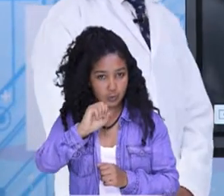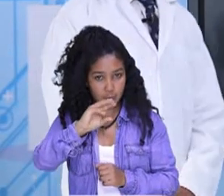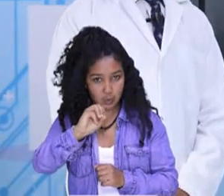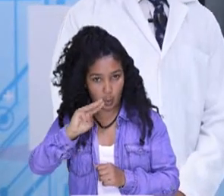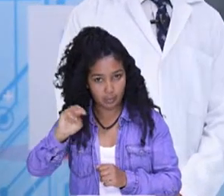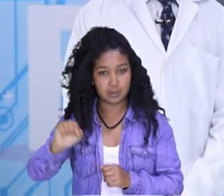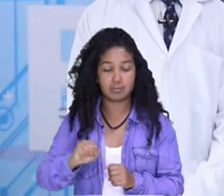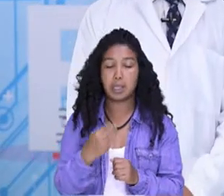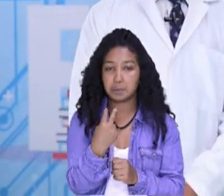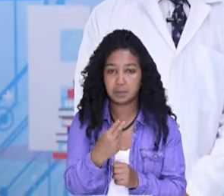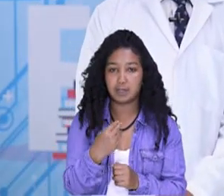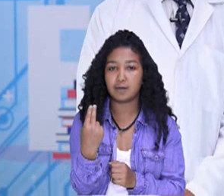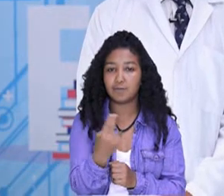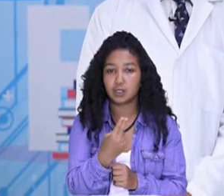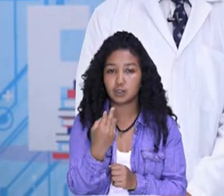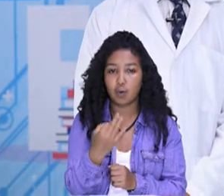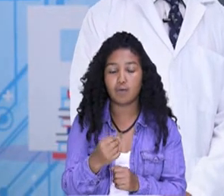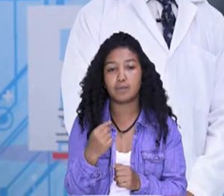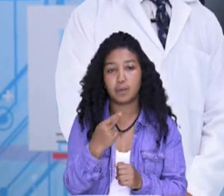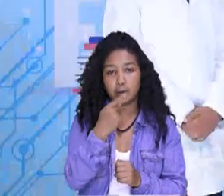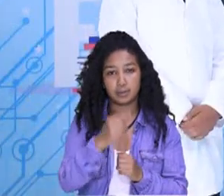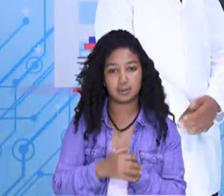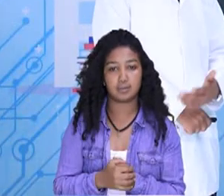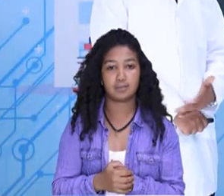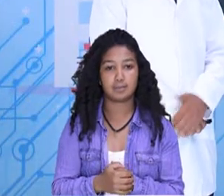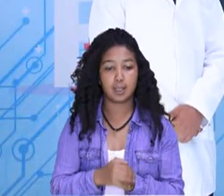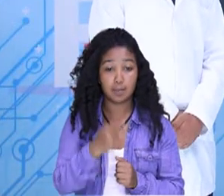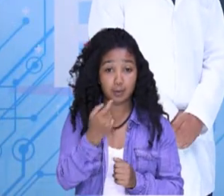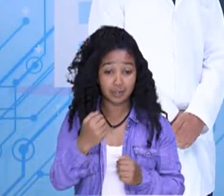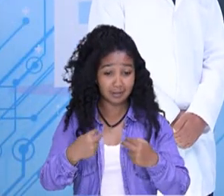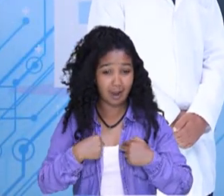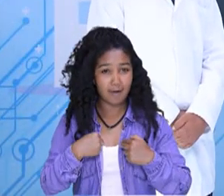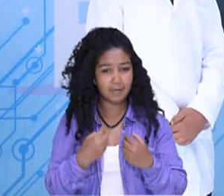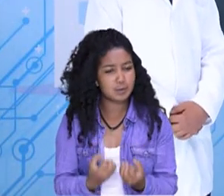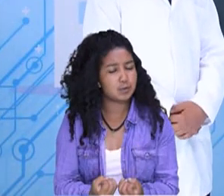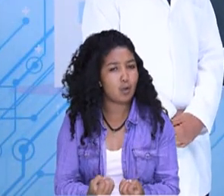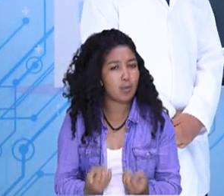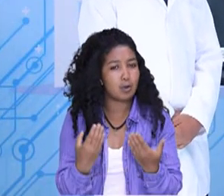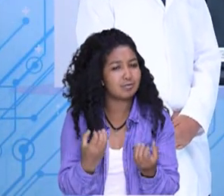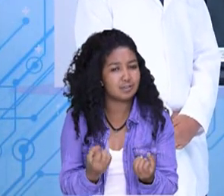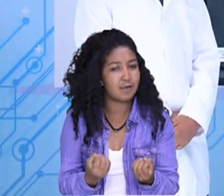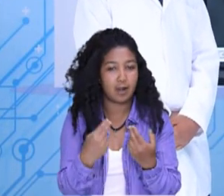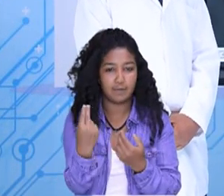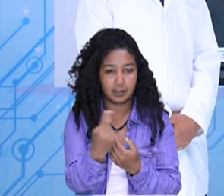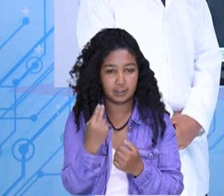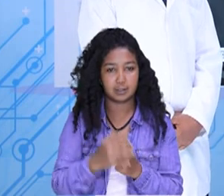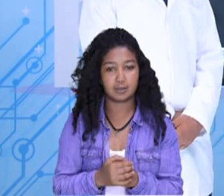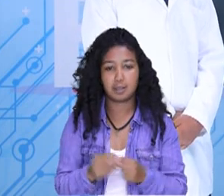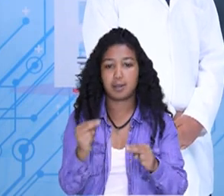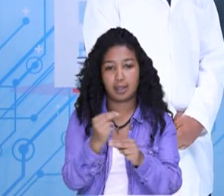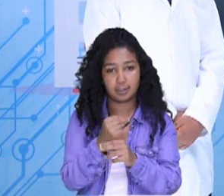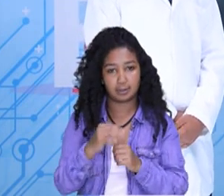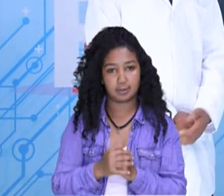Let's see some functions of proteins. Proteins have so many or several functions in